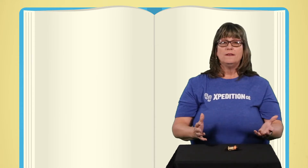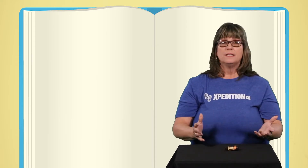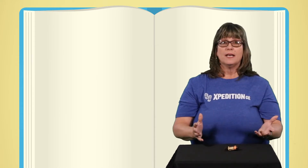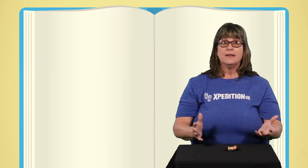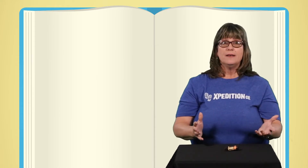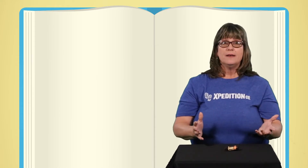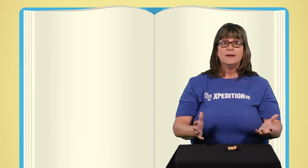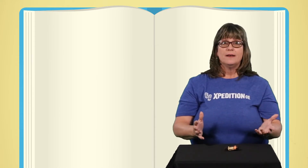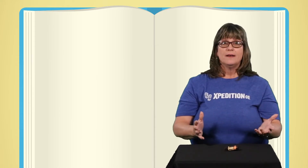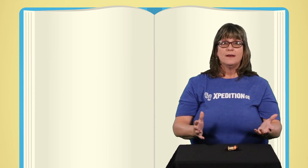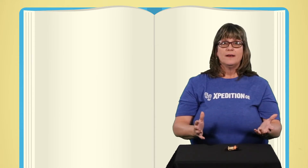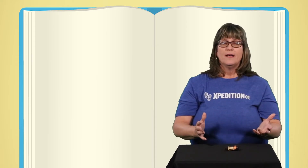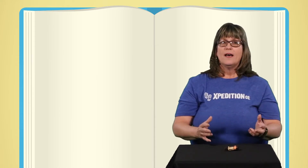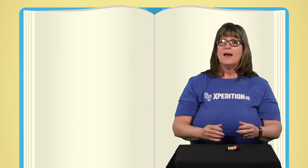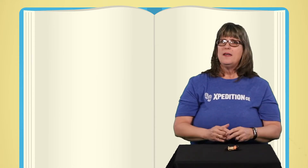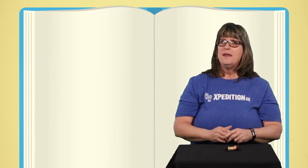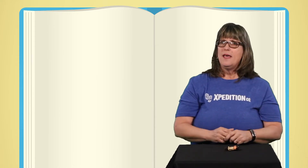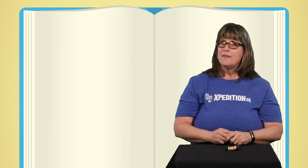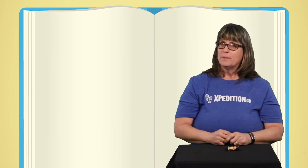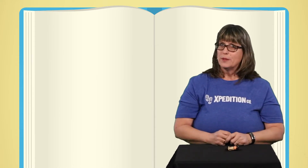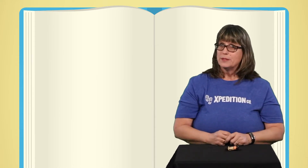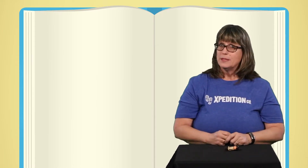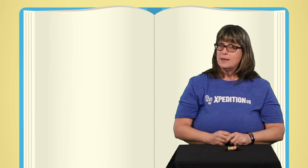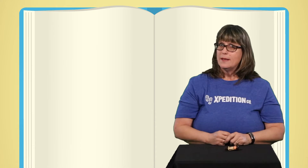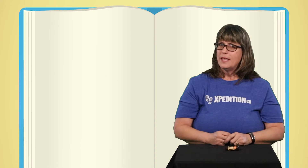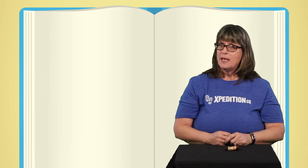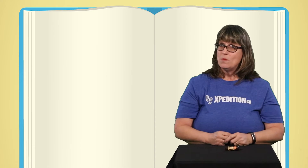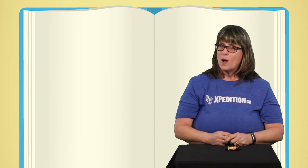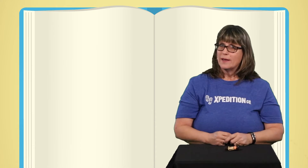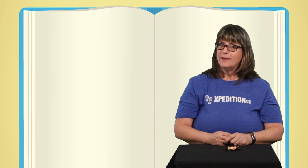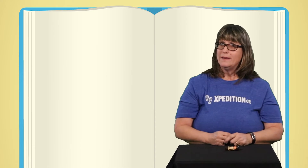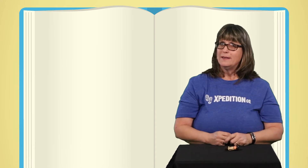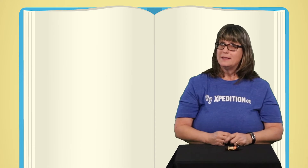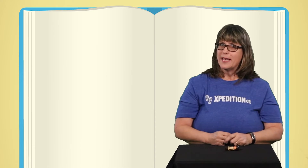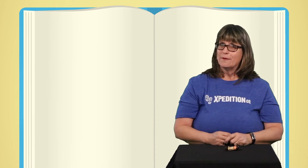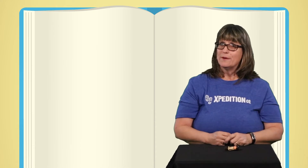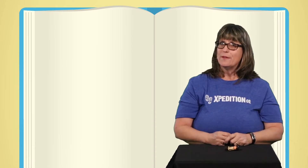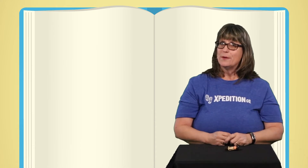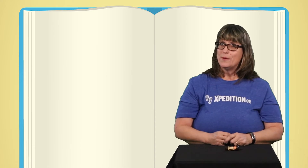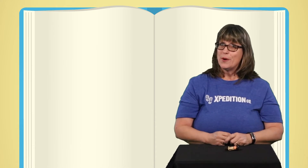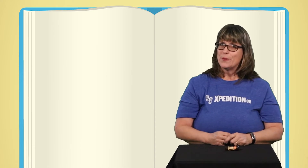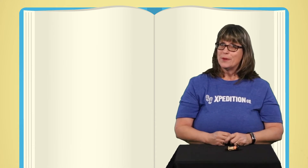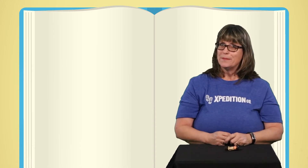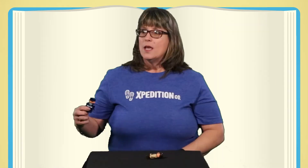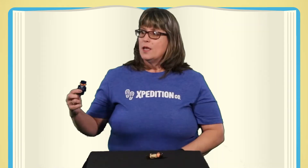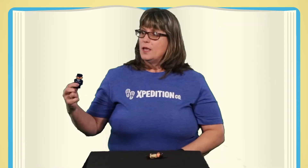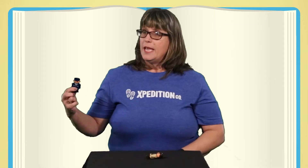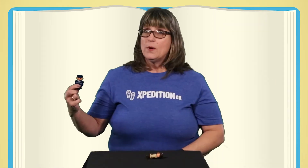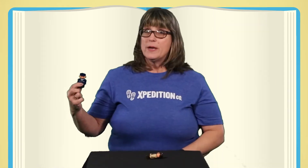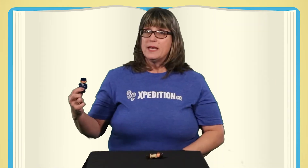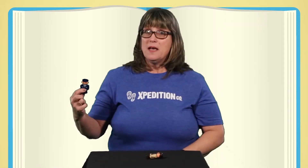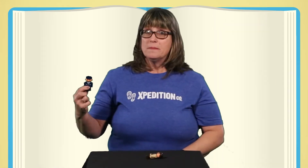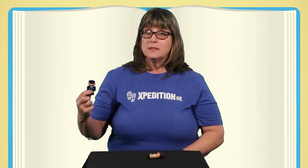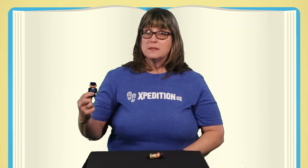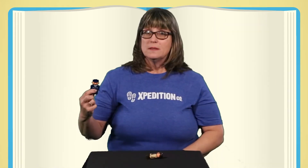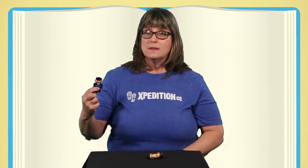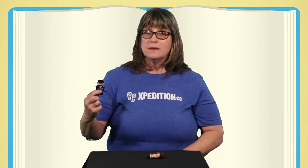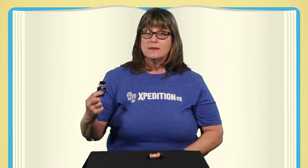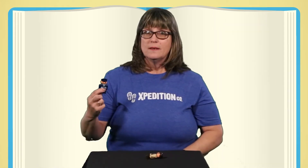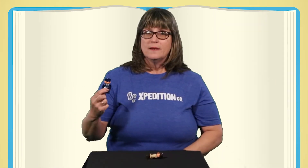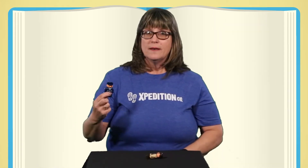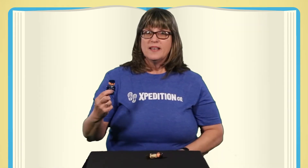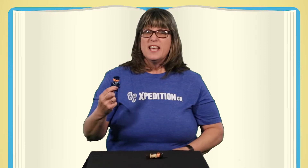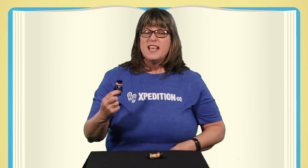All of a sudden, another person came walking down the road. Here he comes.